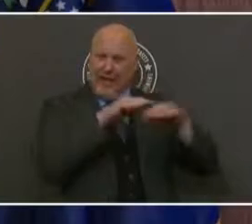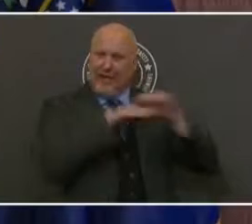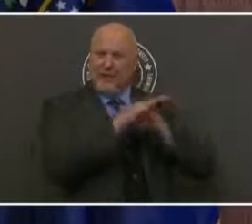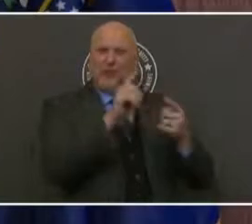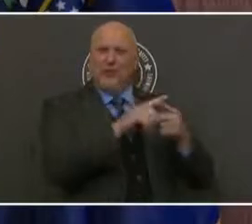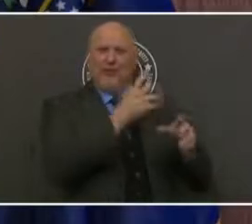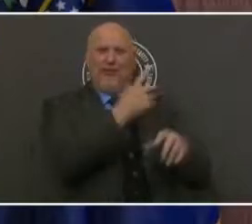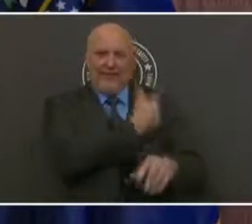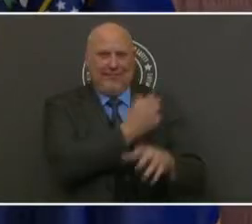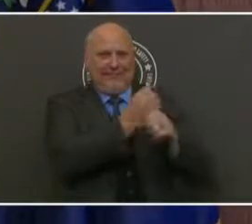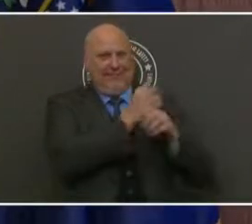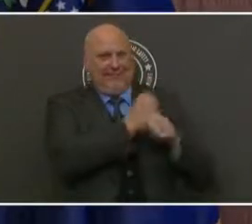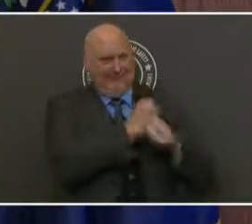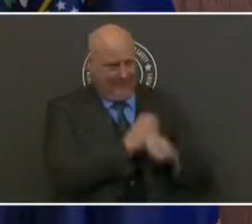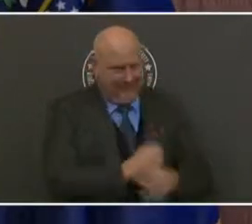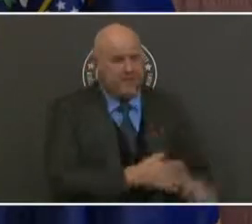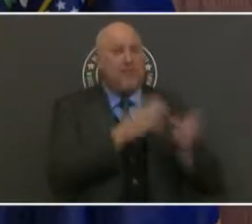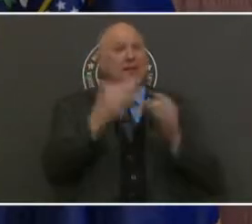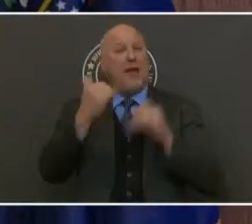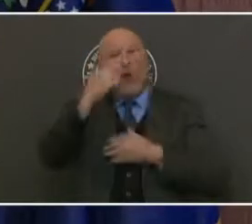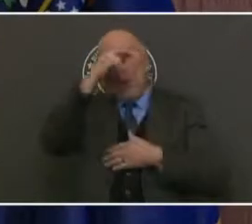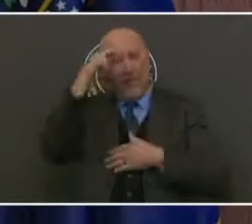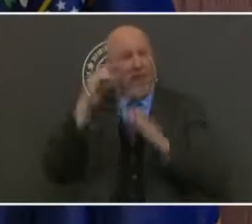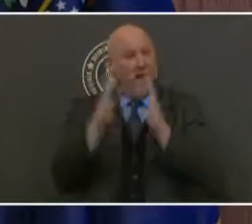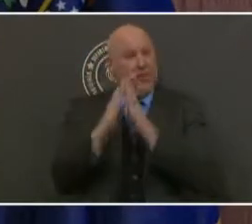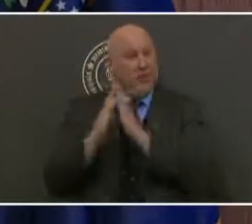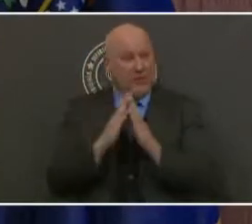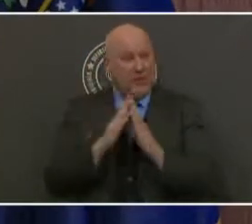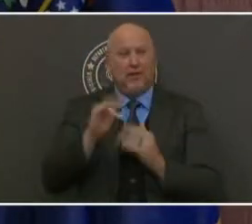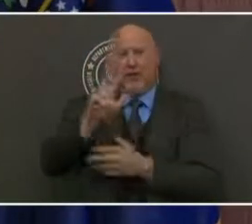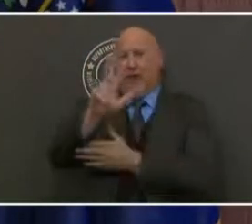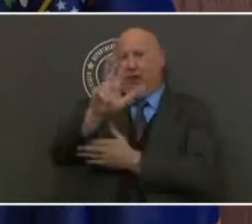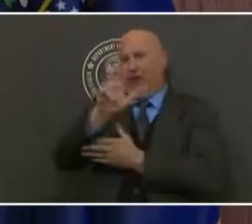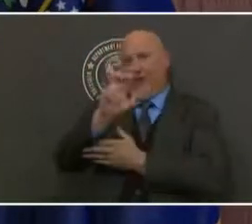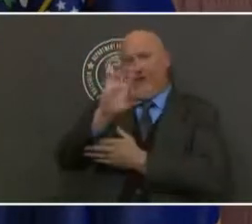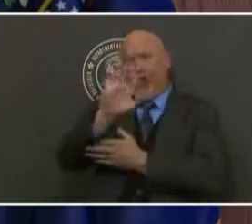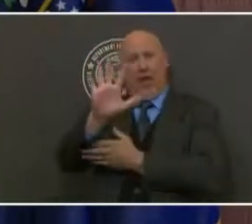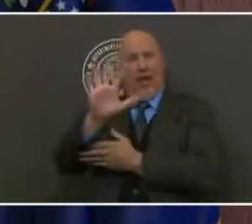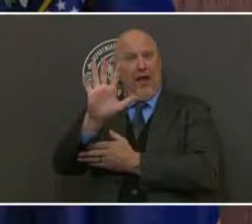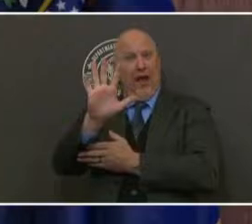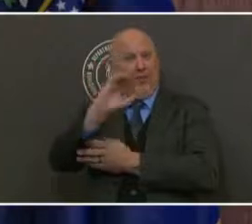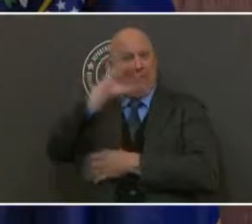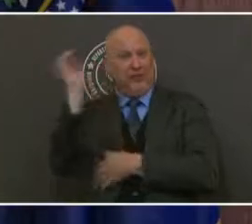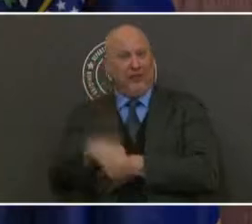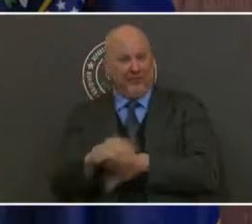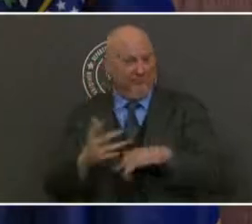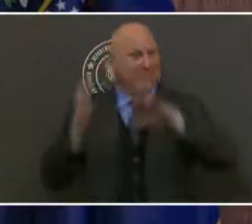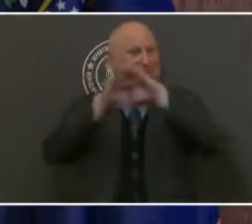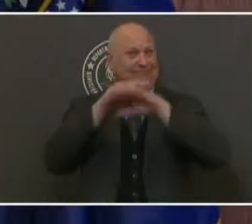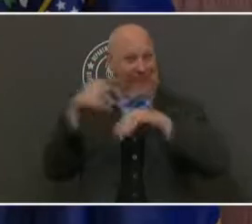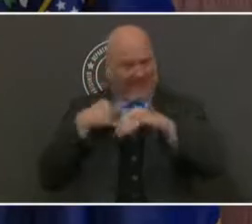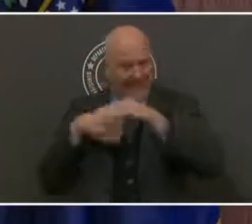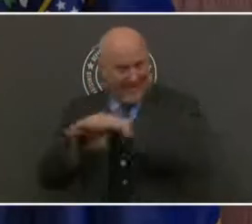American population at 345% increase. The Hispanic or Latino population,